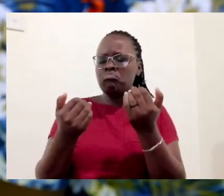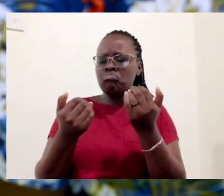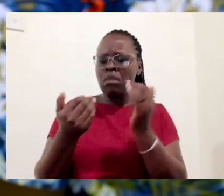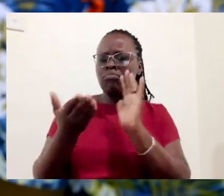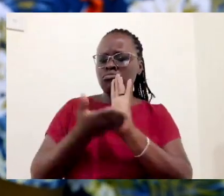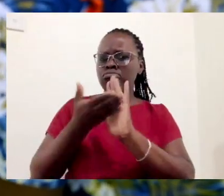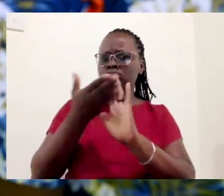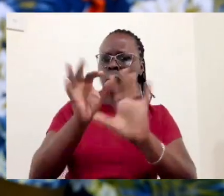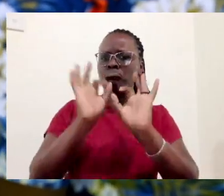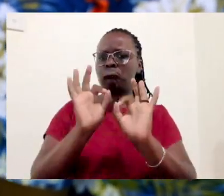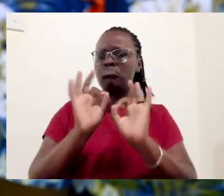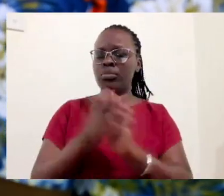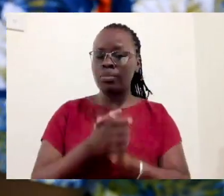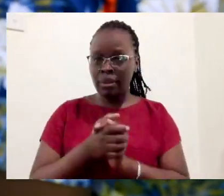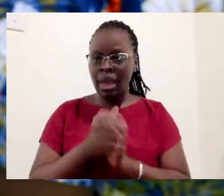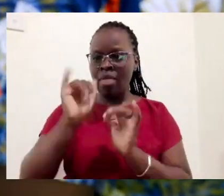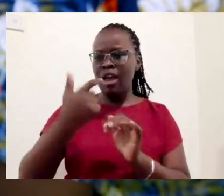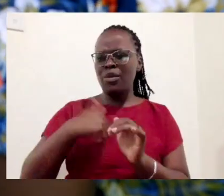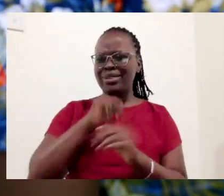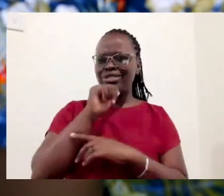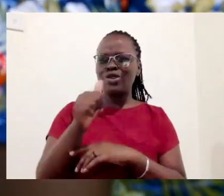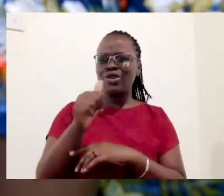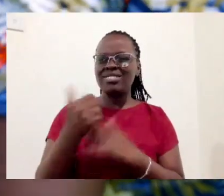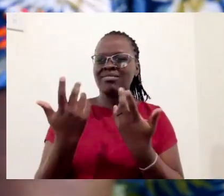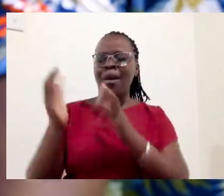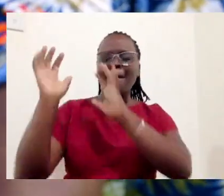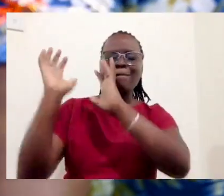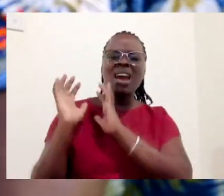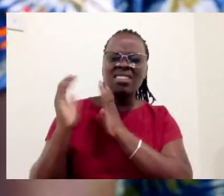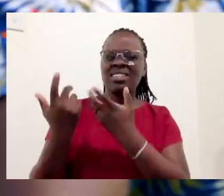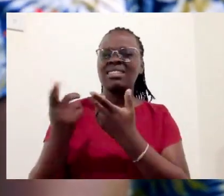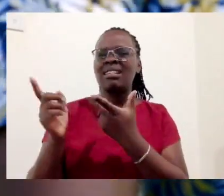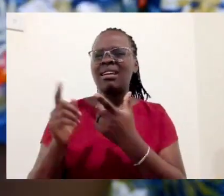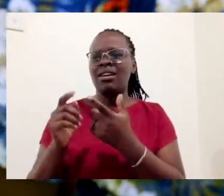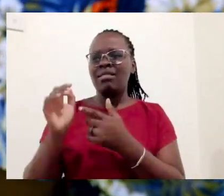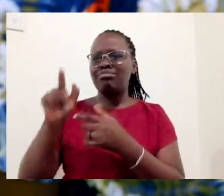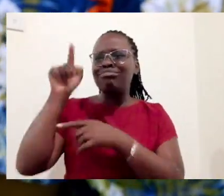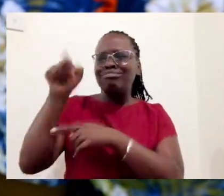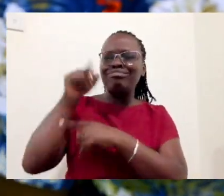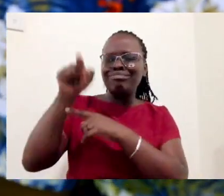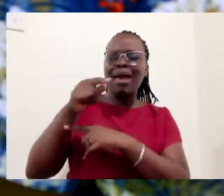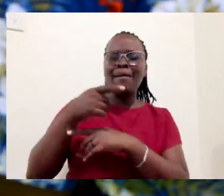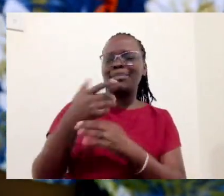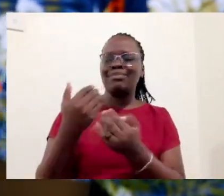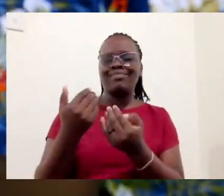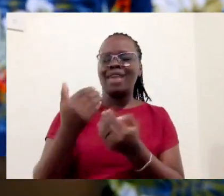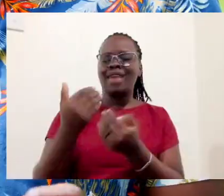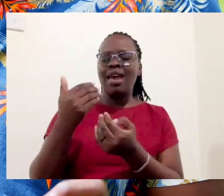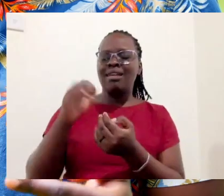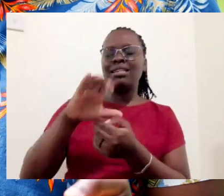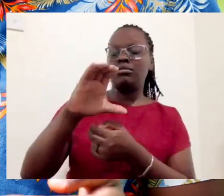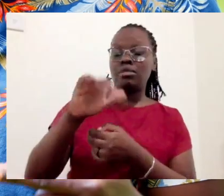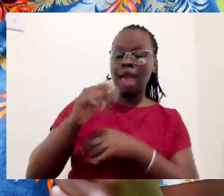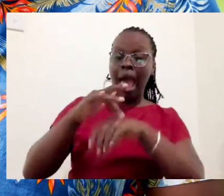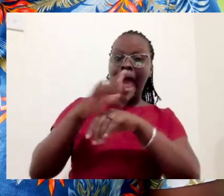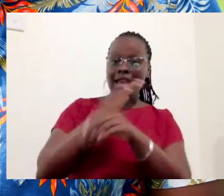development before they get to school, so that we don't just burden and put so much blame to the ECD teachers. And another